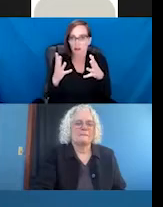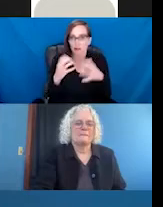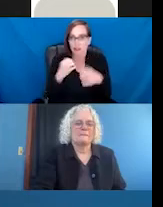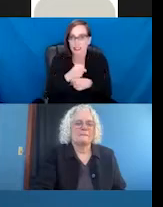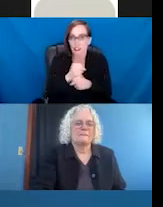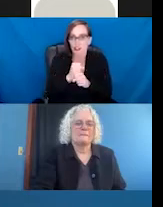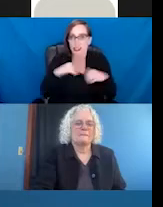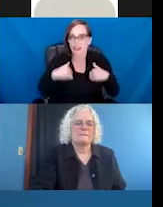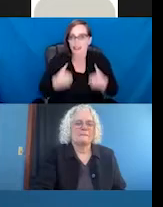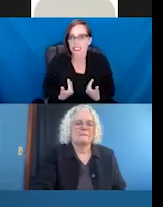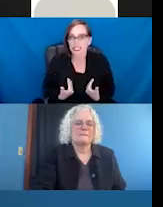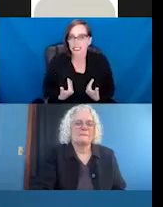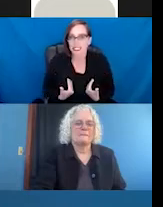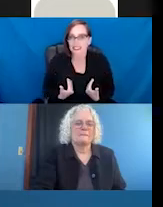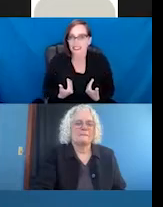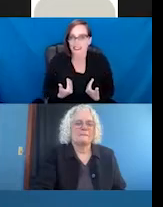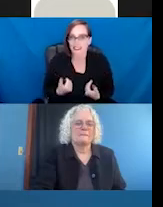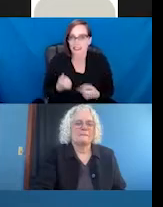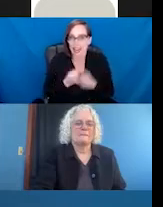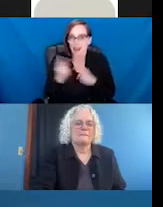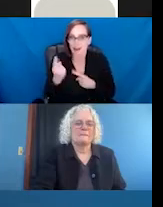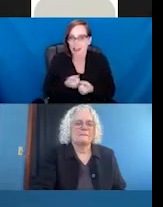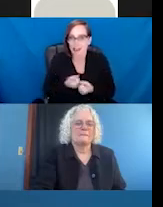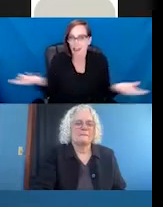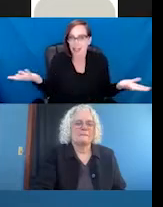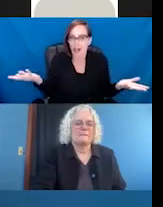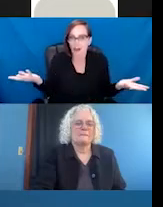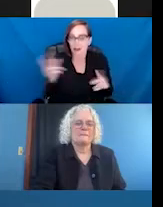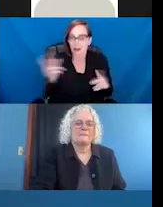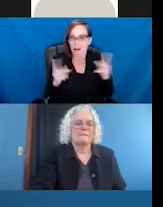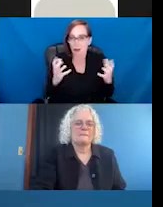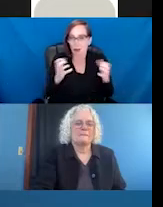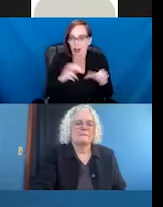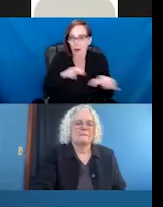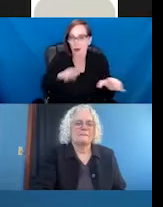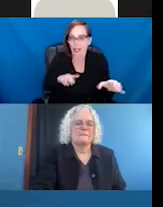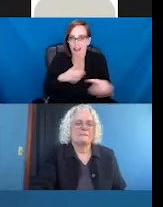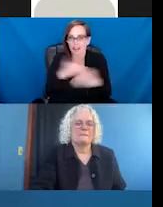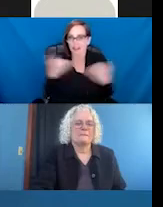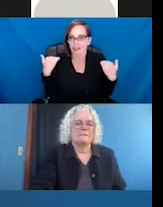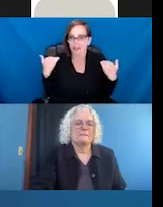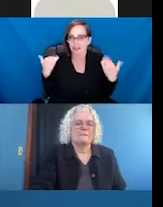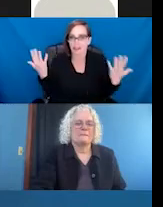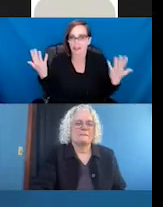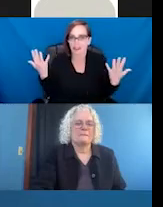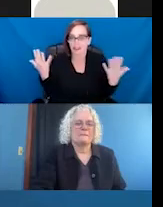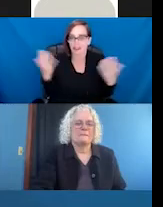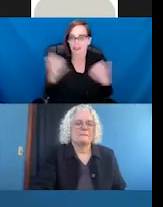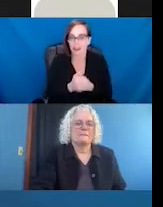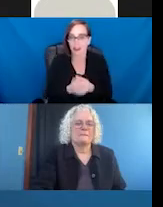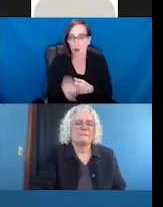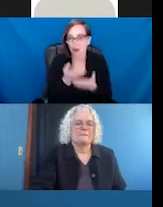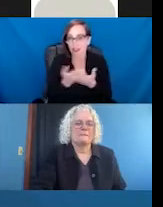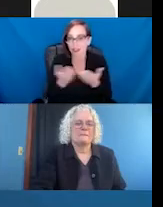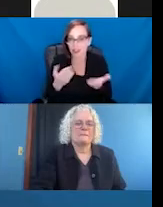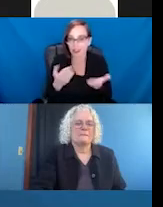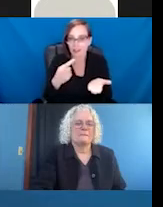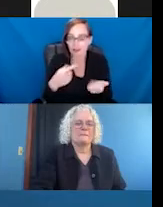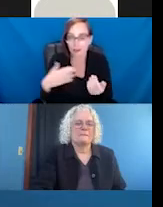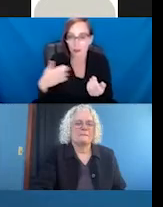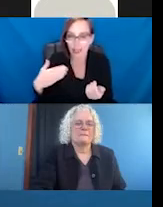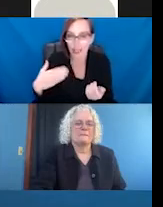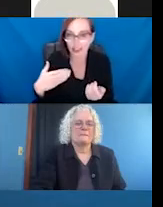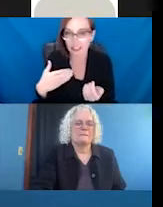fatigue and desire to leave the industry. So I think one of the things that we maybe haven't talked about enough, we've talked